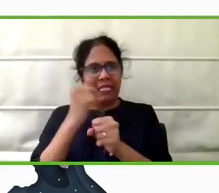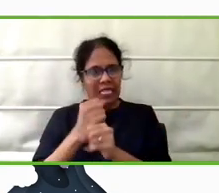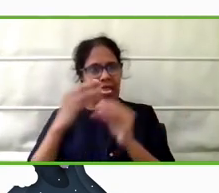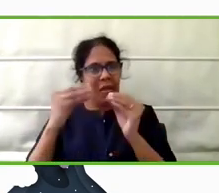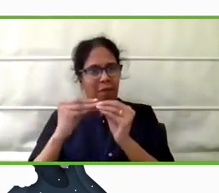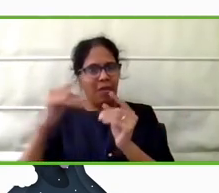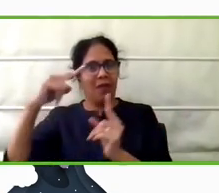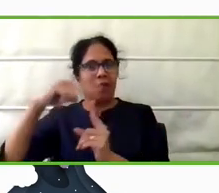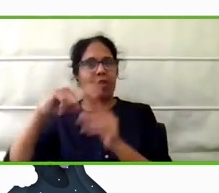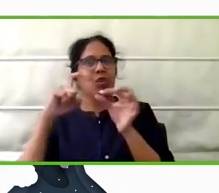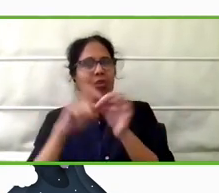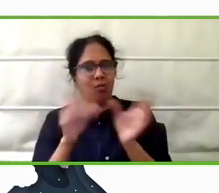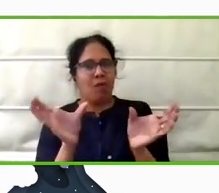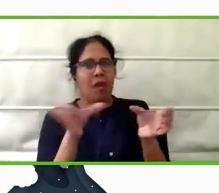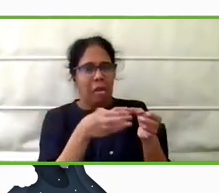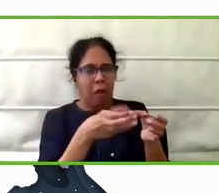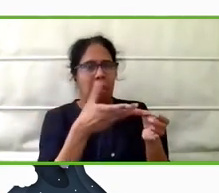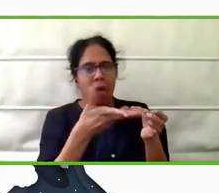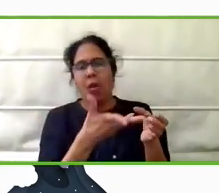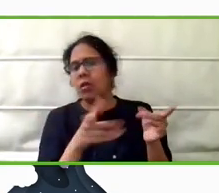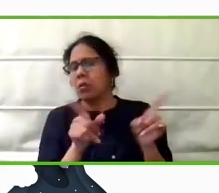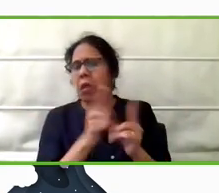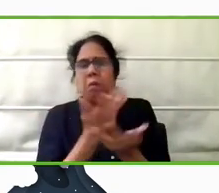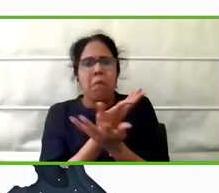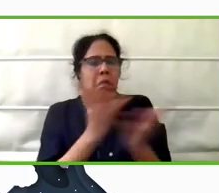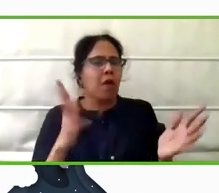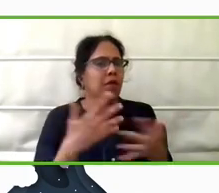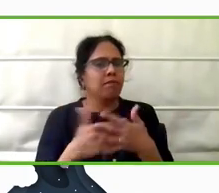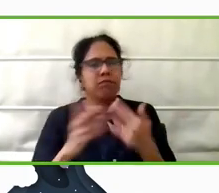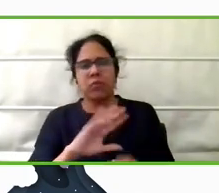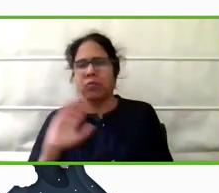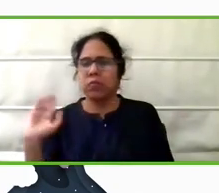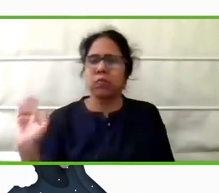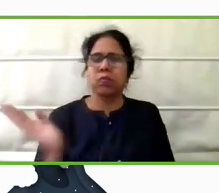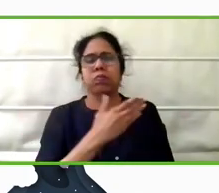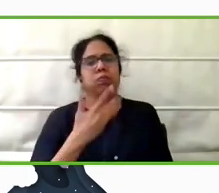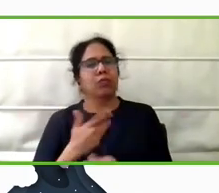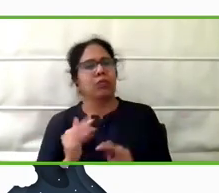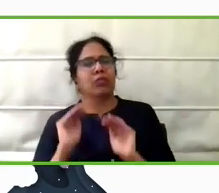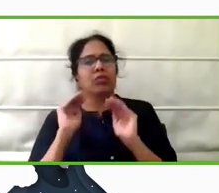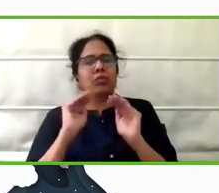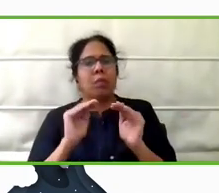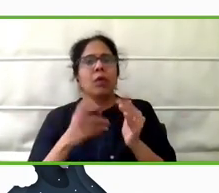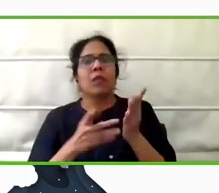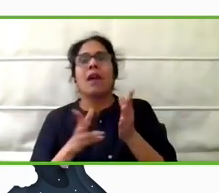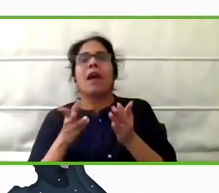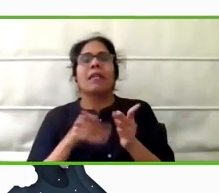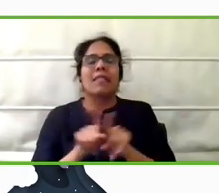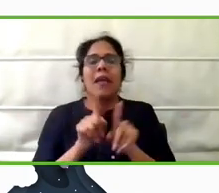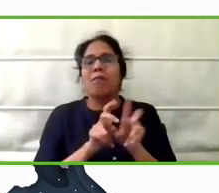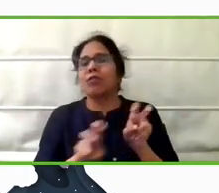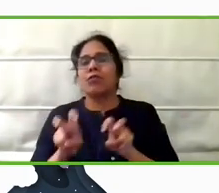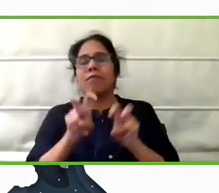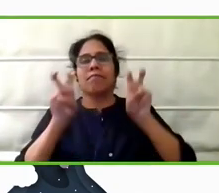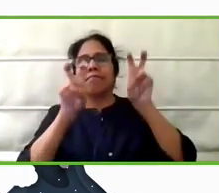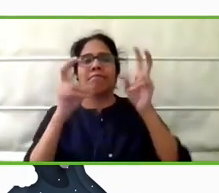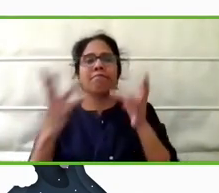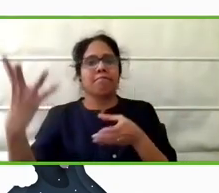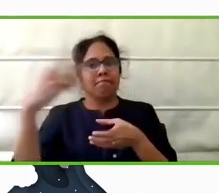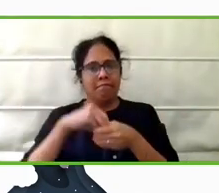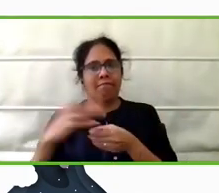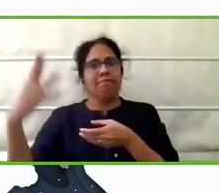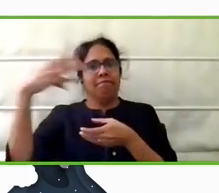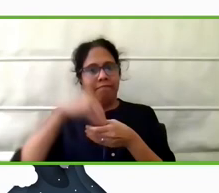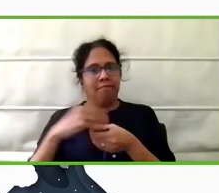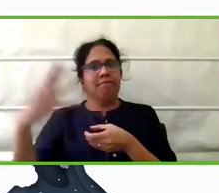again a journey that we've been on, but we take it very seriously. And it's been very satisfying. And so today, we